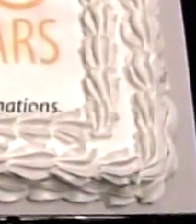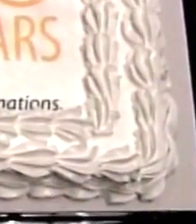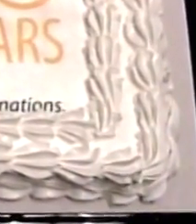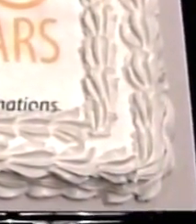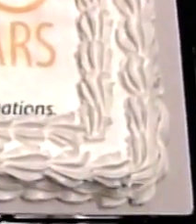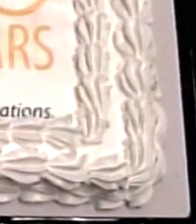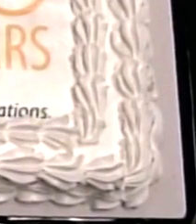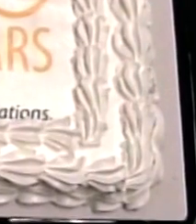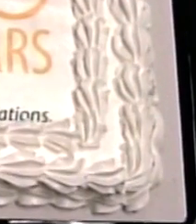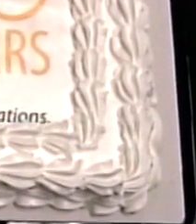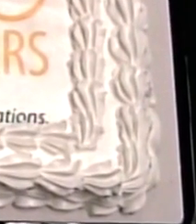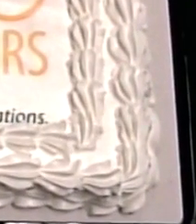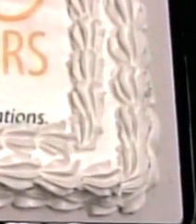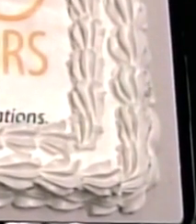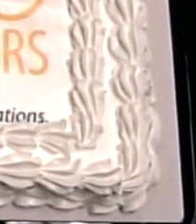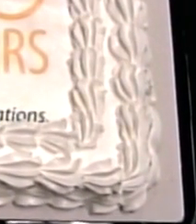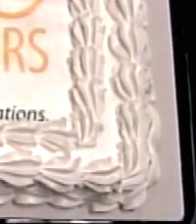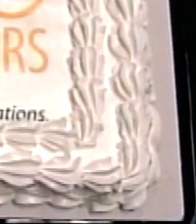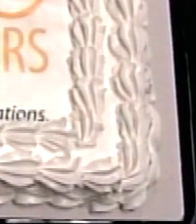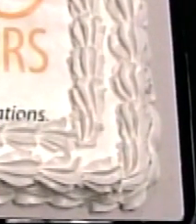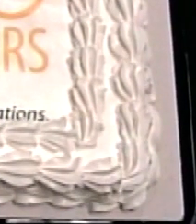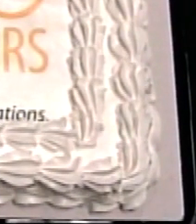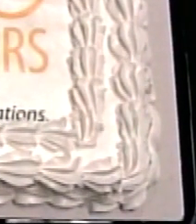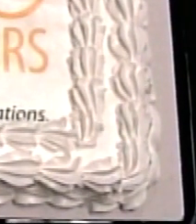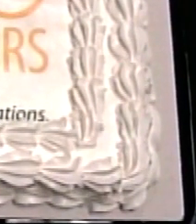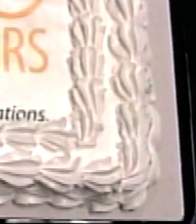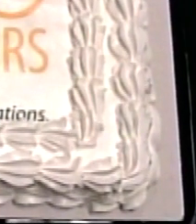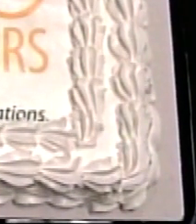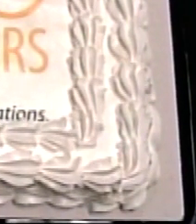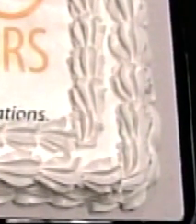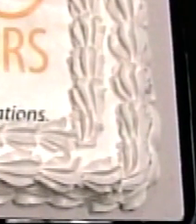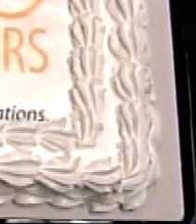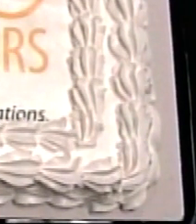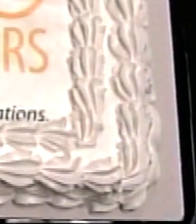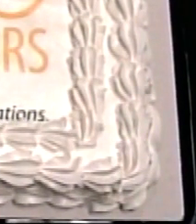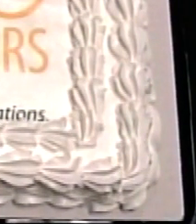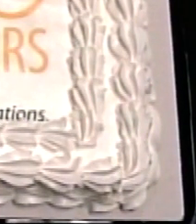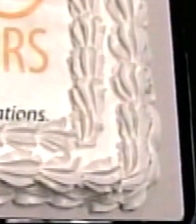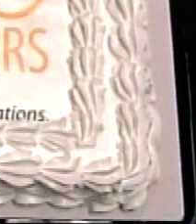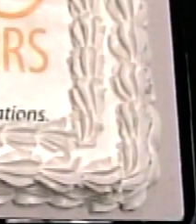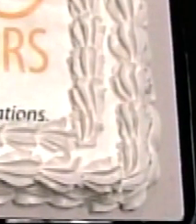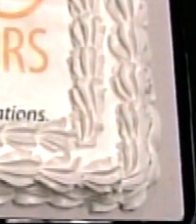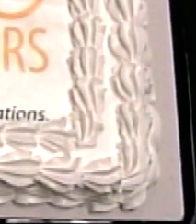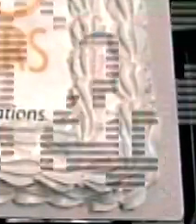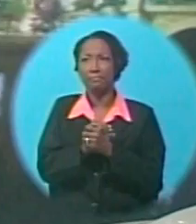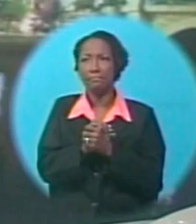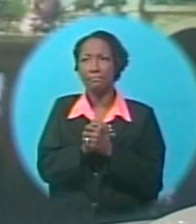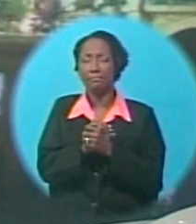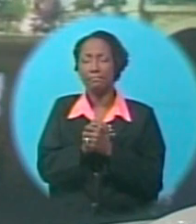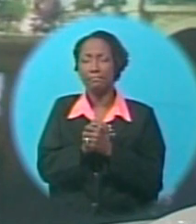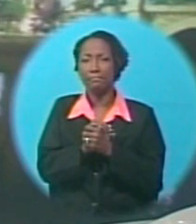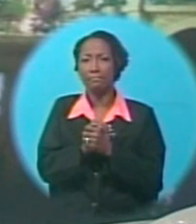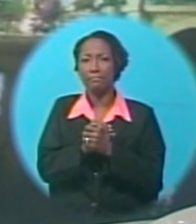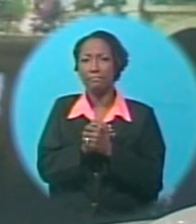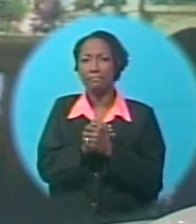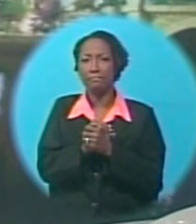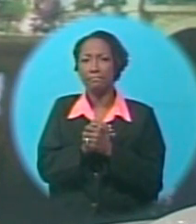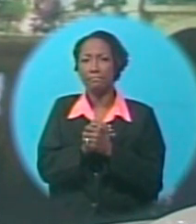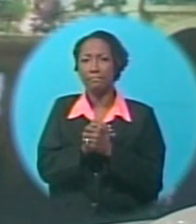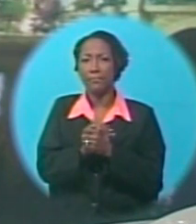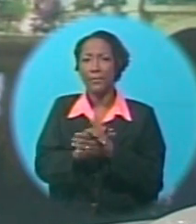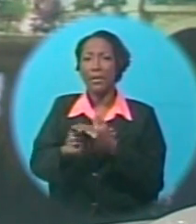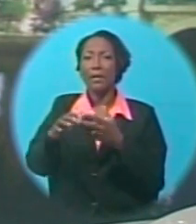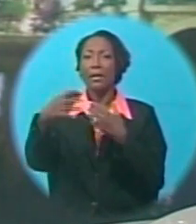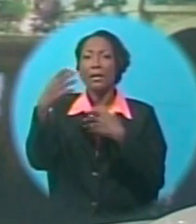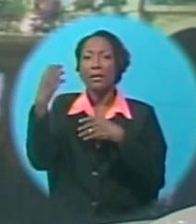exhibition. The event also coincided with the launch of the State of the World Population Report from 2016. Liaison Officer with the